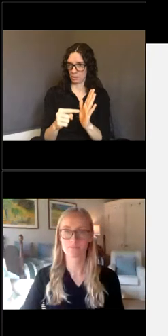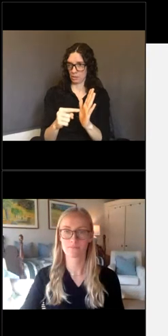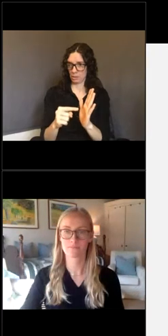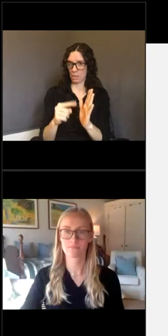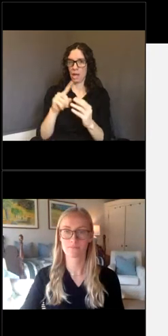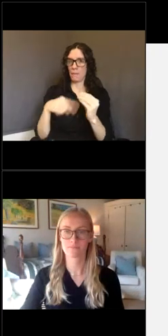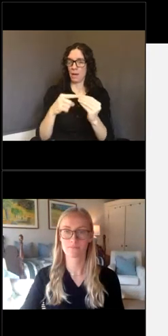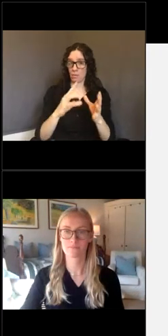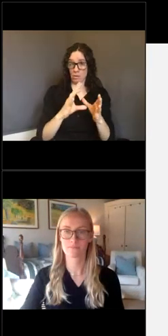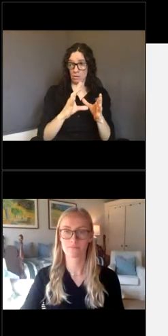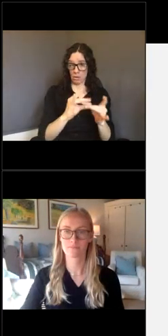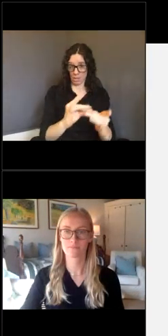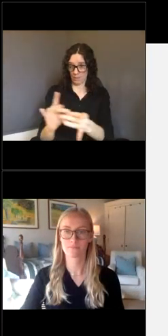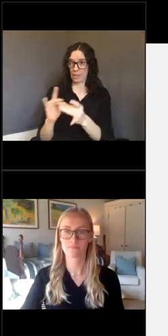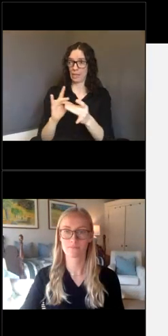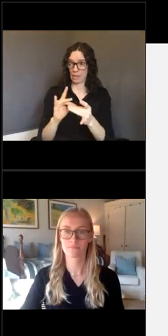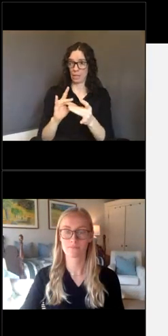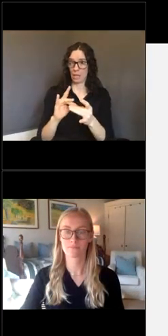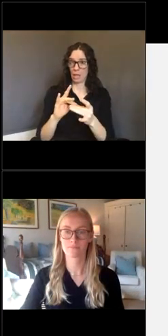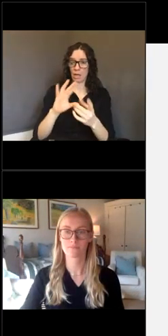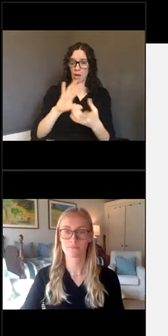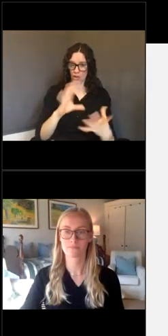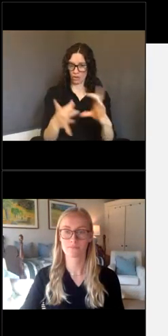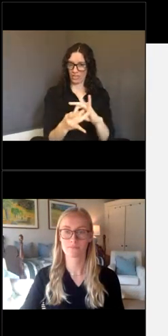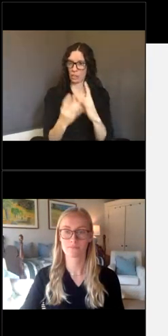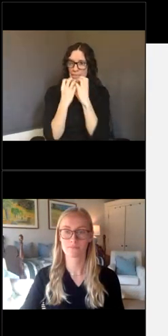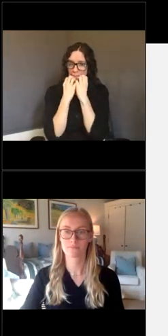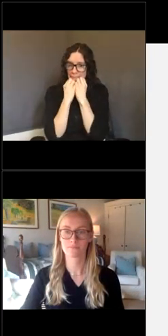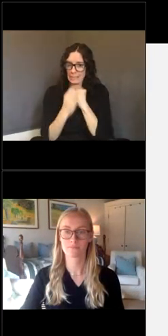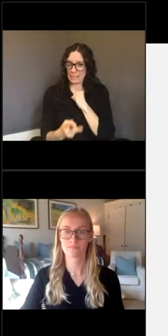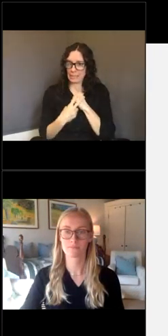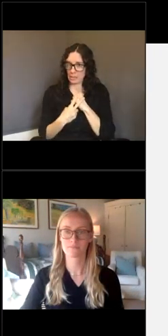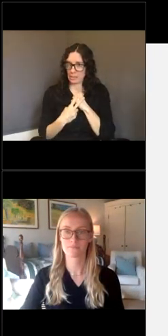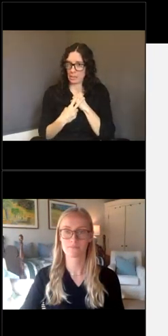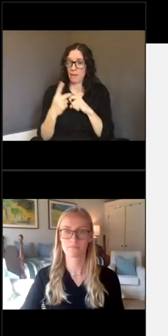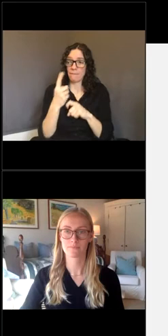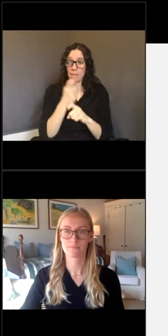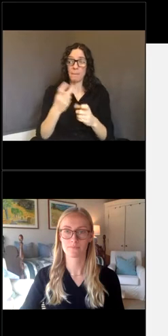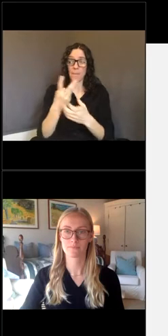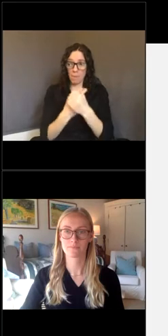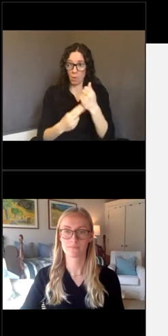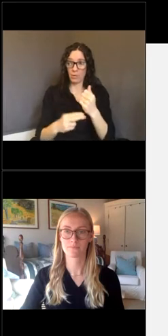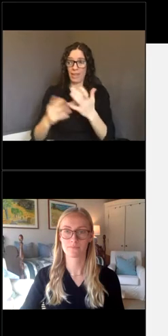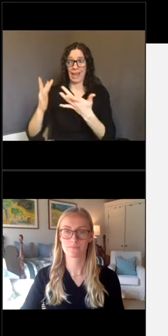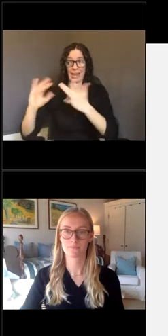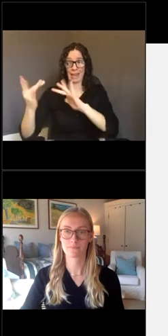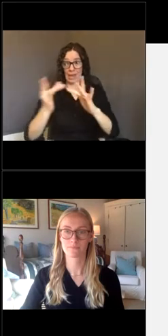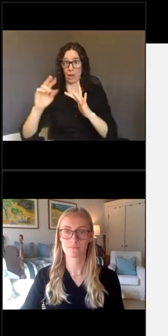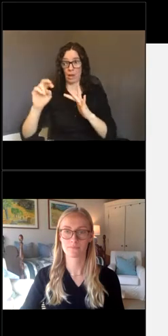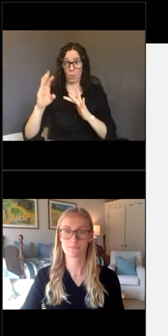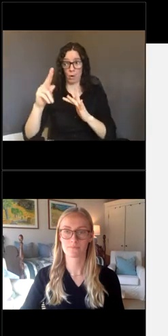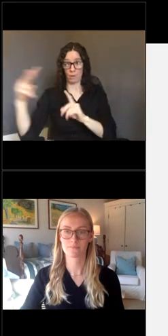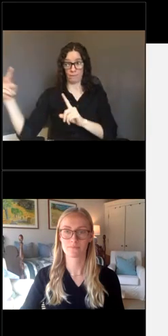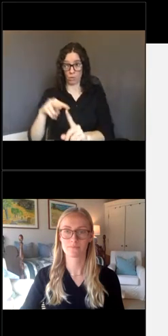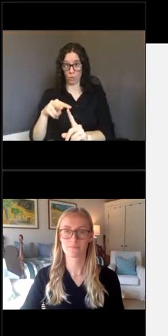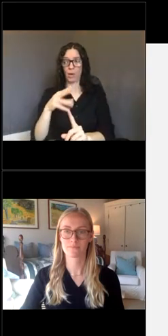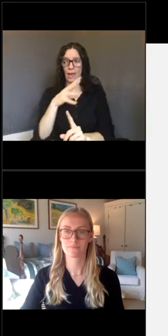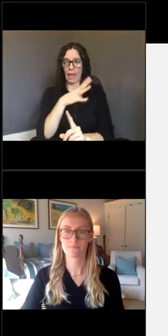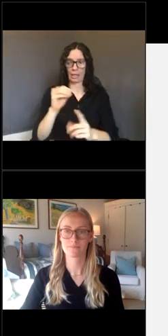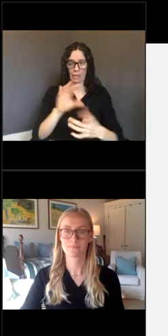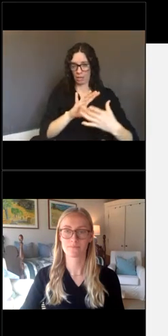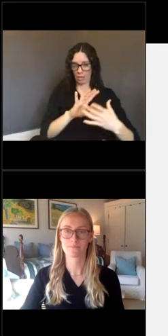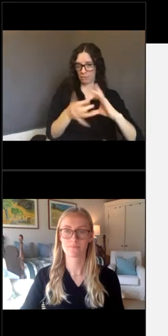conservation from an ecological point of view and from a network point of view. The website where